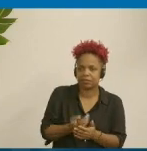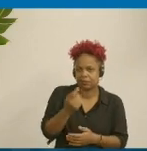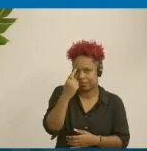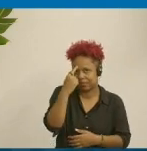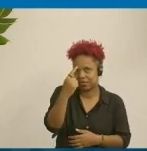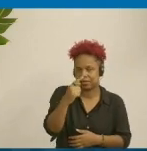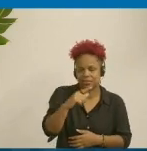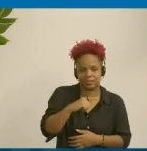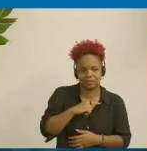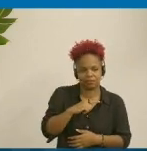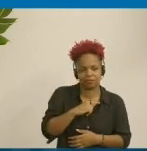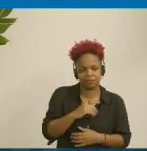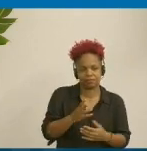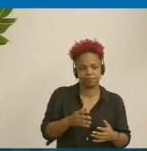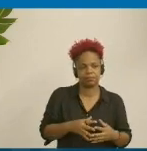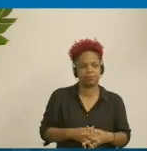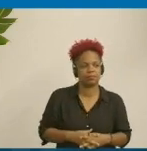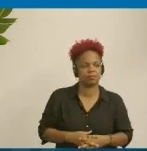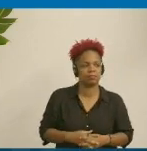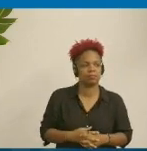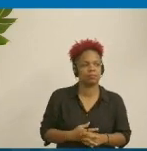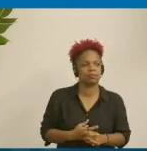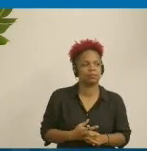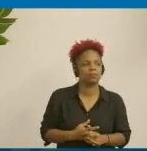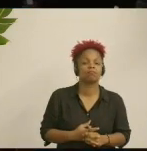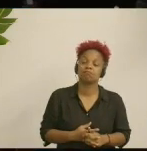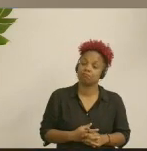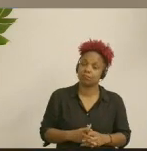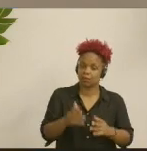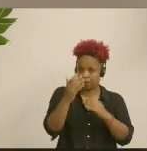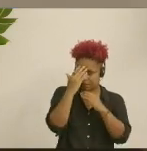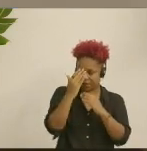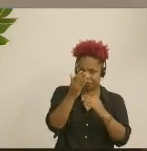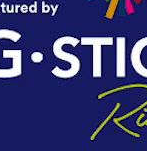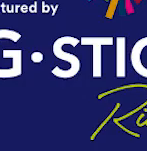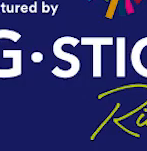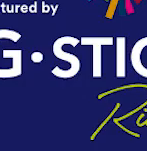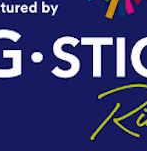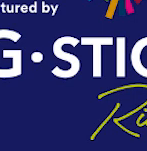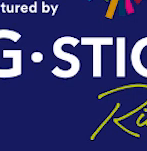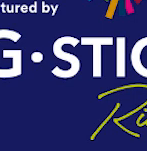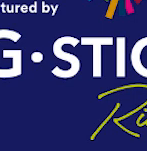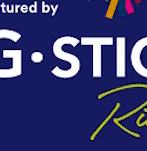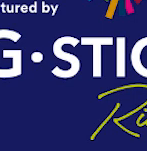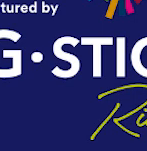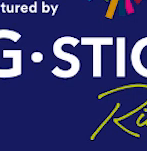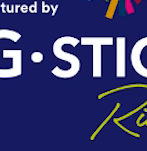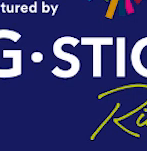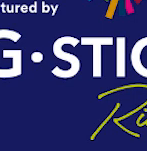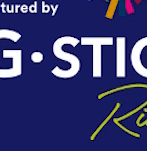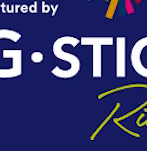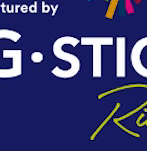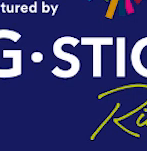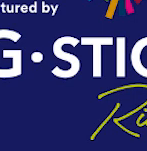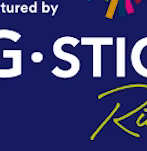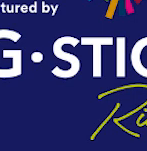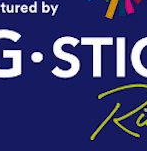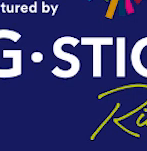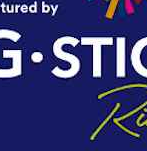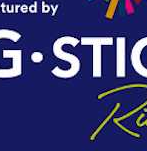and Michael, and congratulations, John, for a brilliant presentation. And now we are going to our next speaker, Gianluca